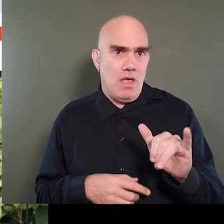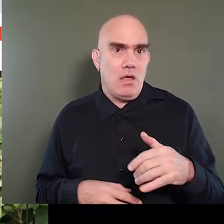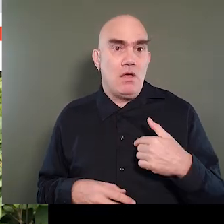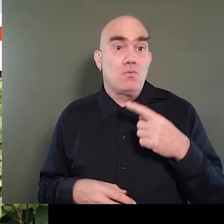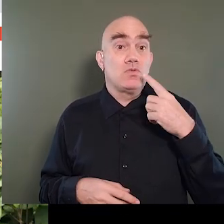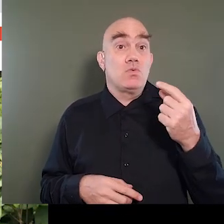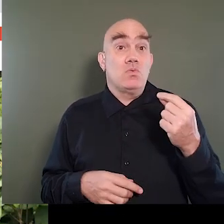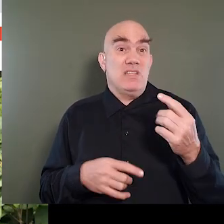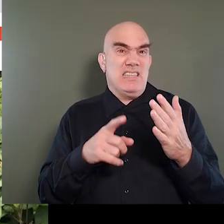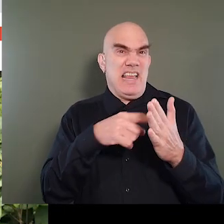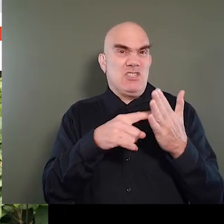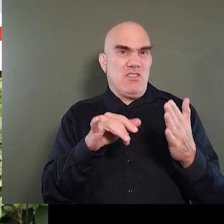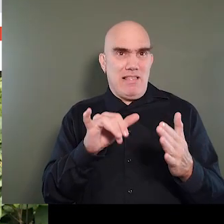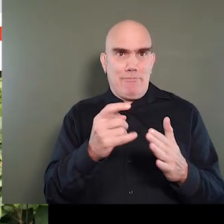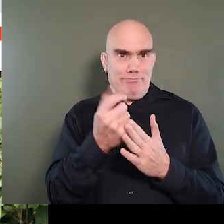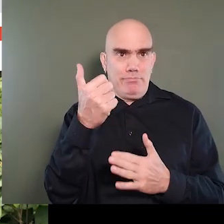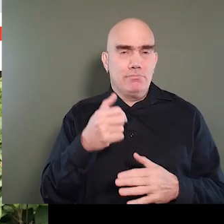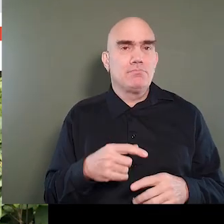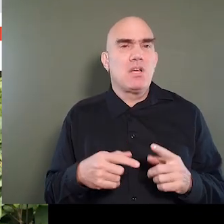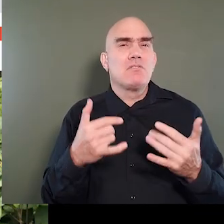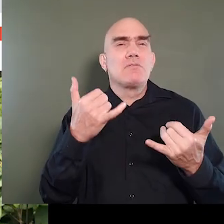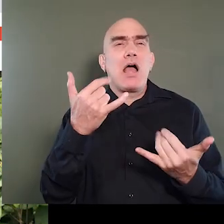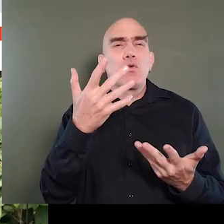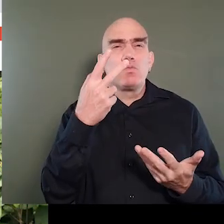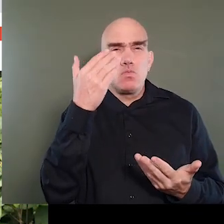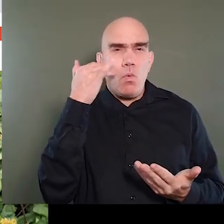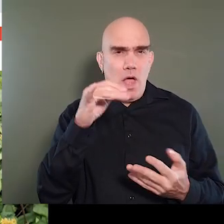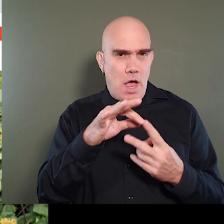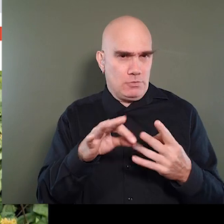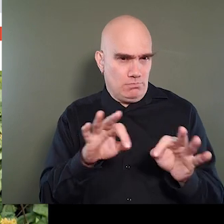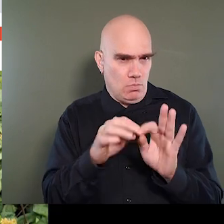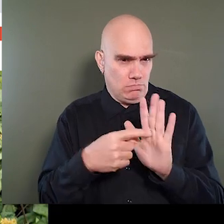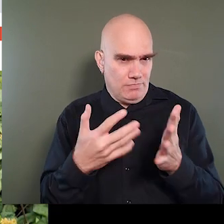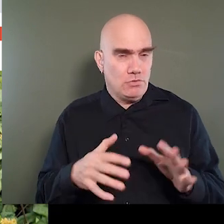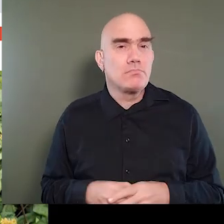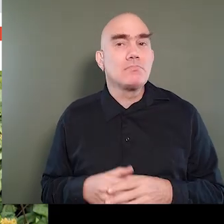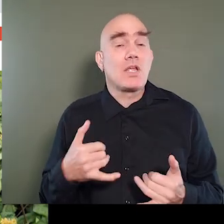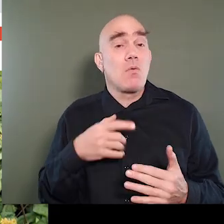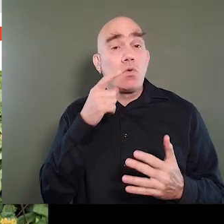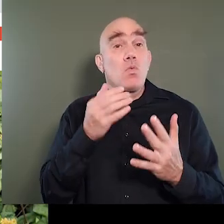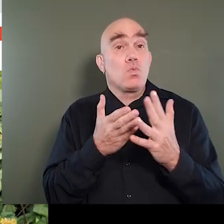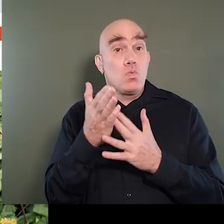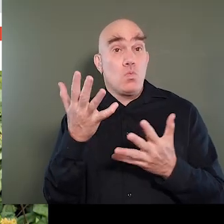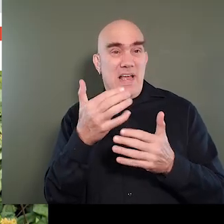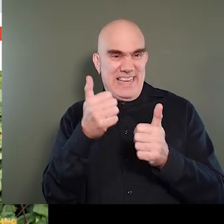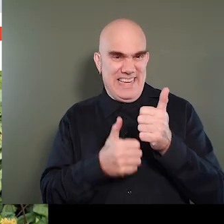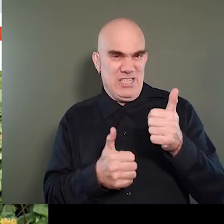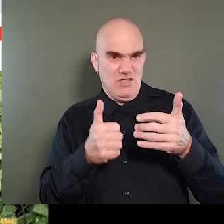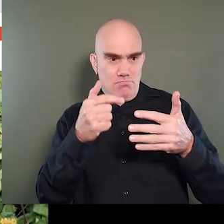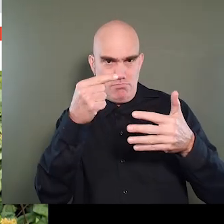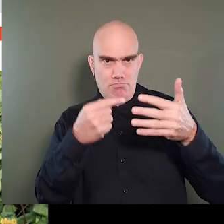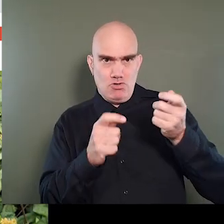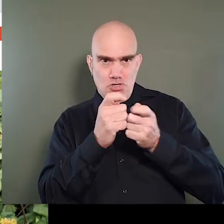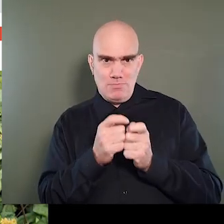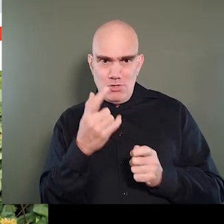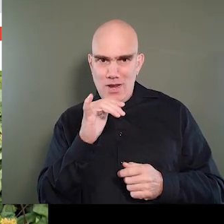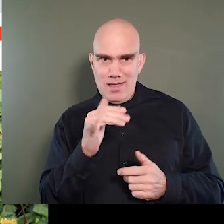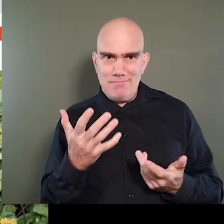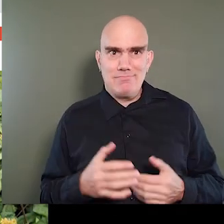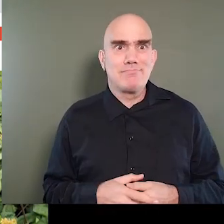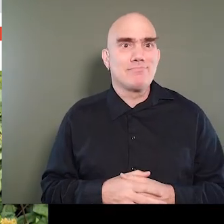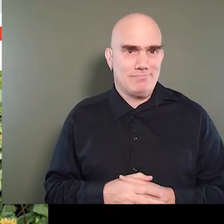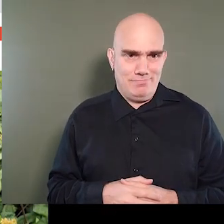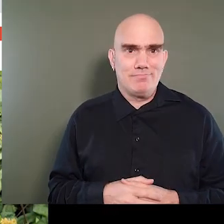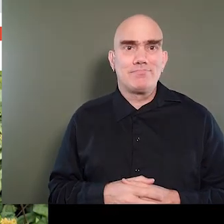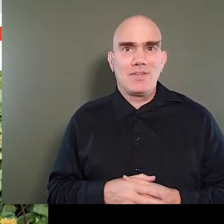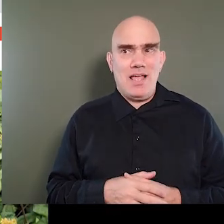cancel, but just so you know what that option is, it's there. So now I'm going to go through what each of these adjustments look